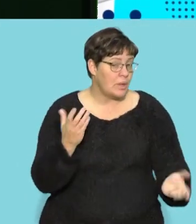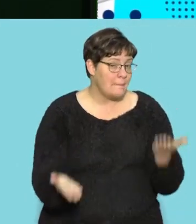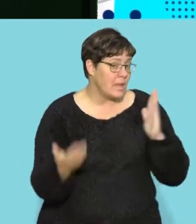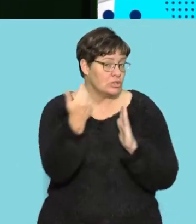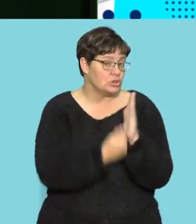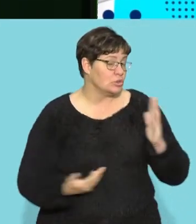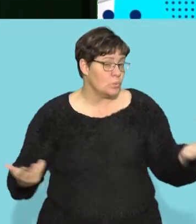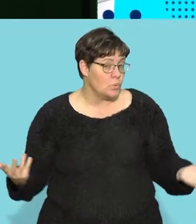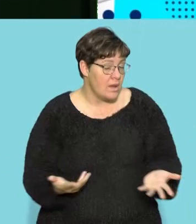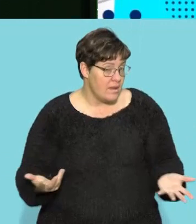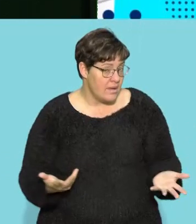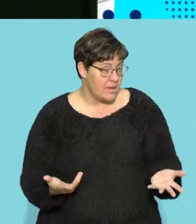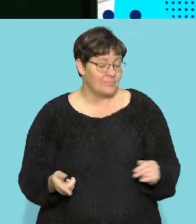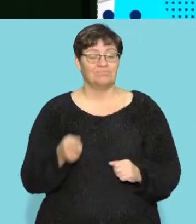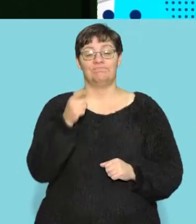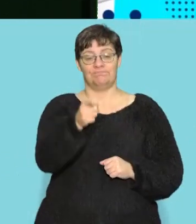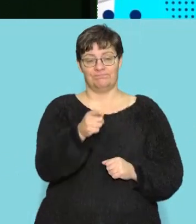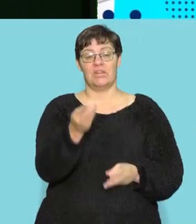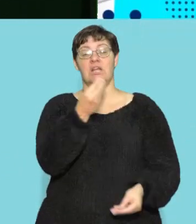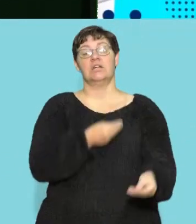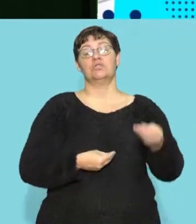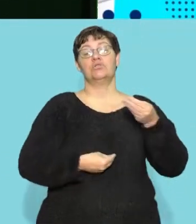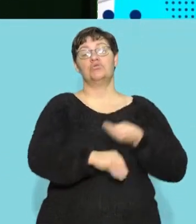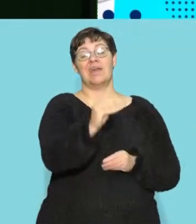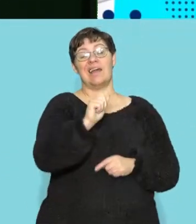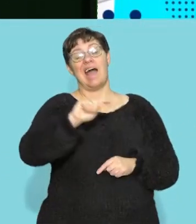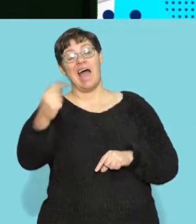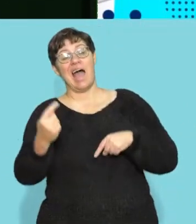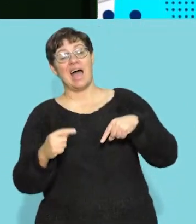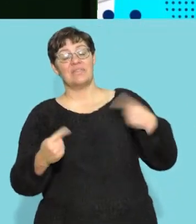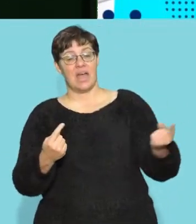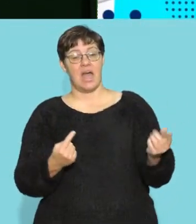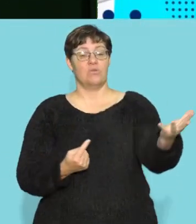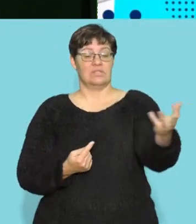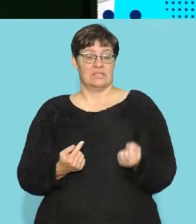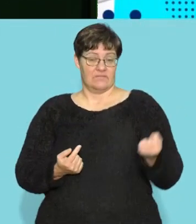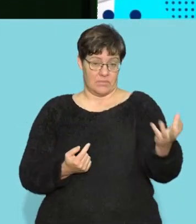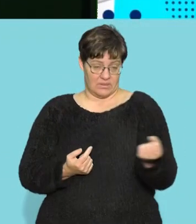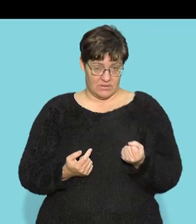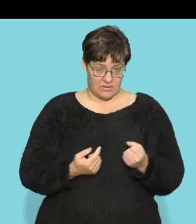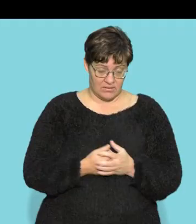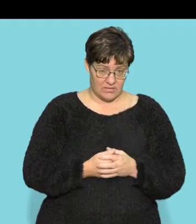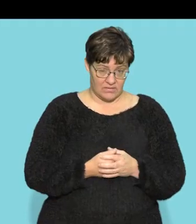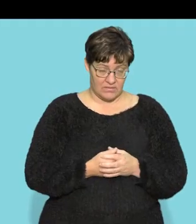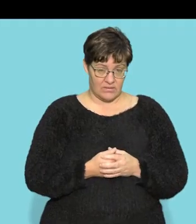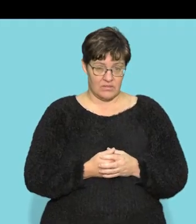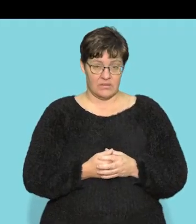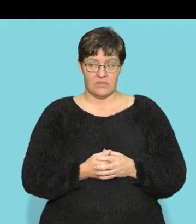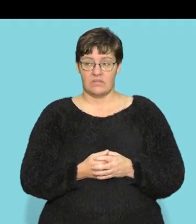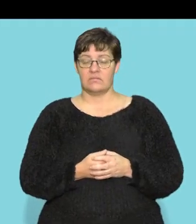It appears under trade and other receivables. Okay, so here you see